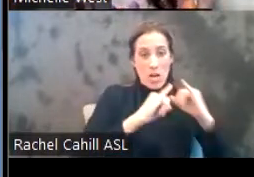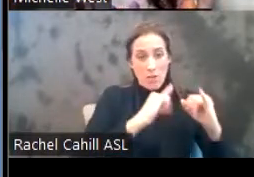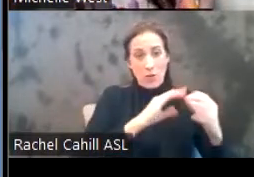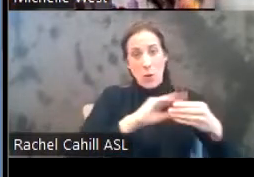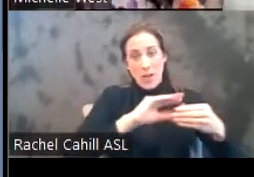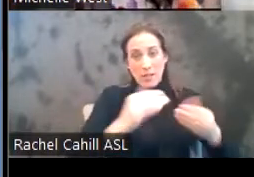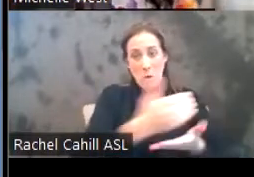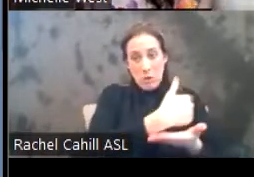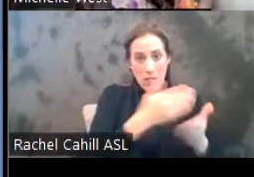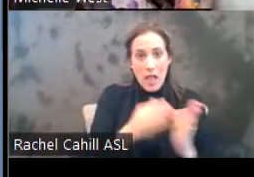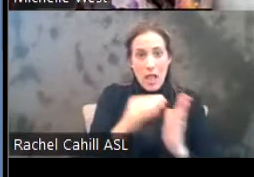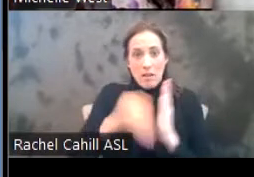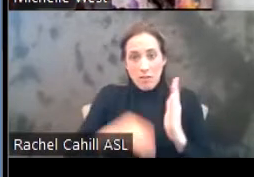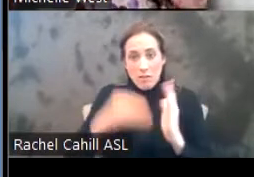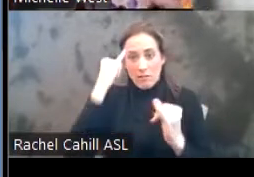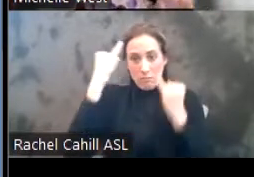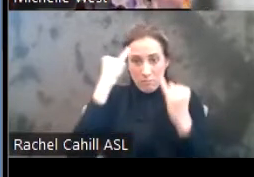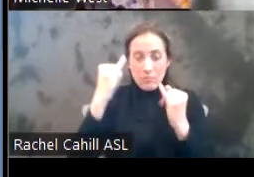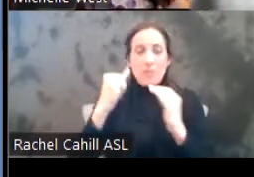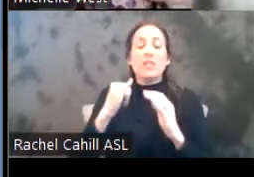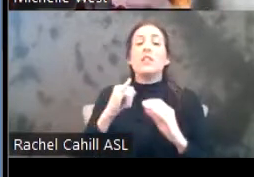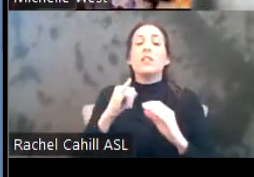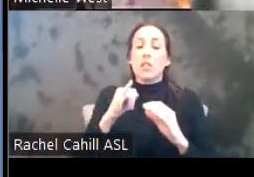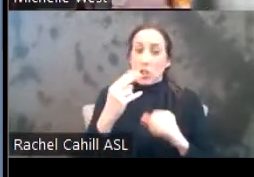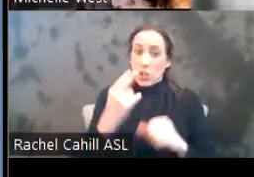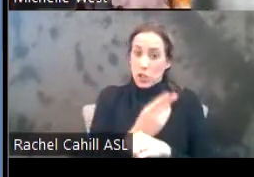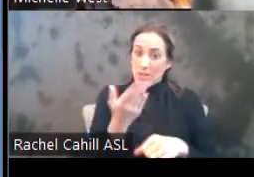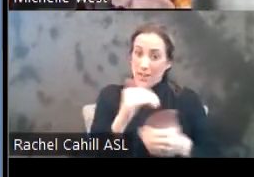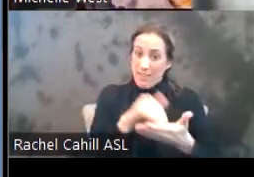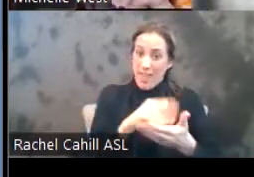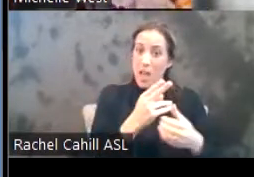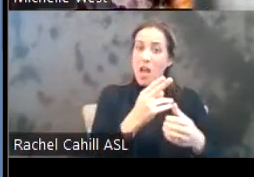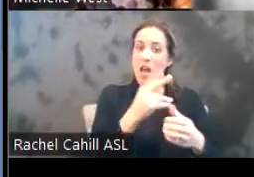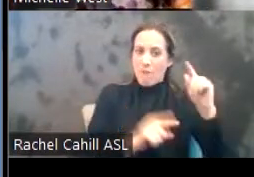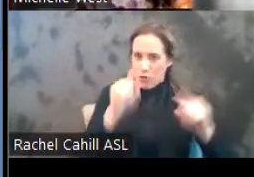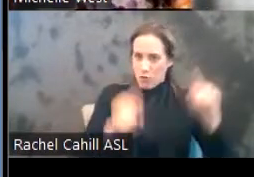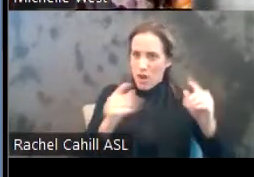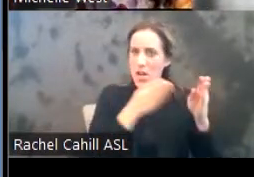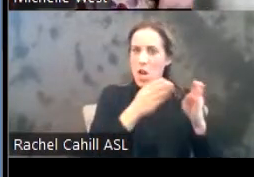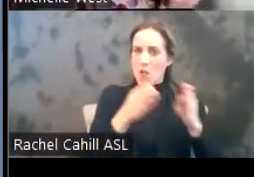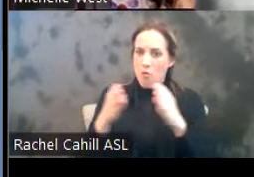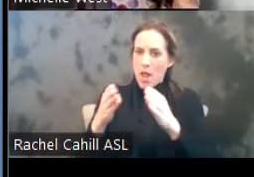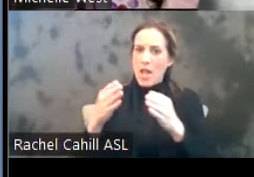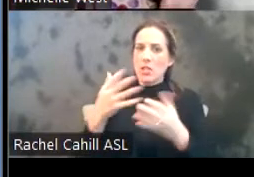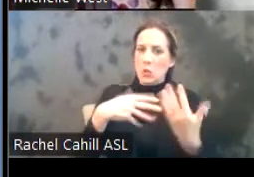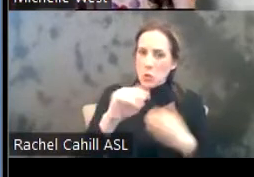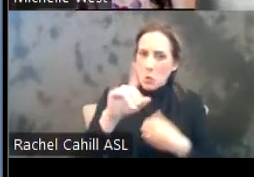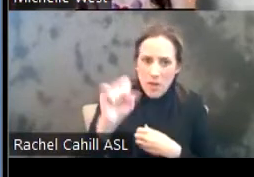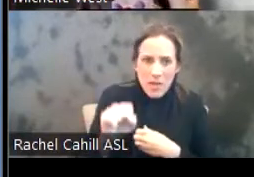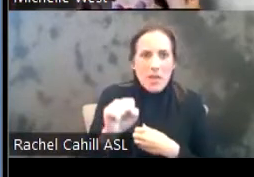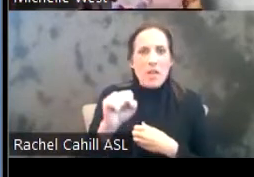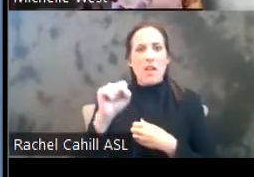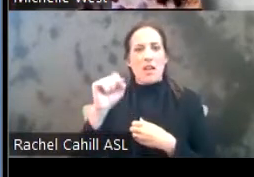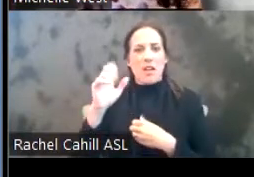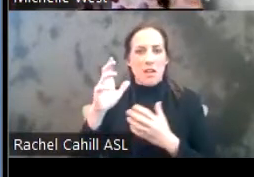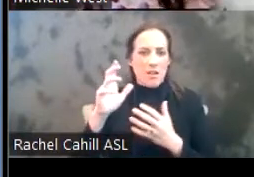on the transitions program. And you can see that you're repurposing it through so many areas. People are